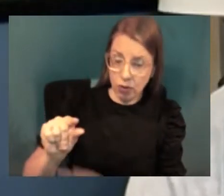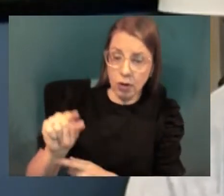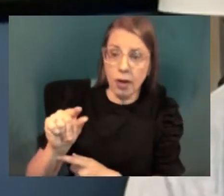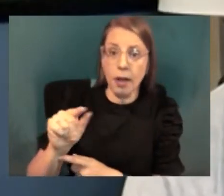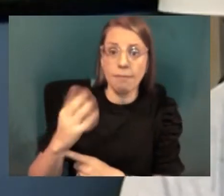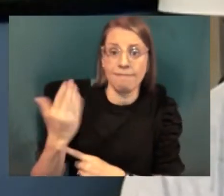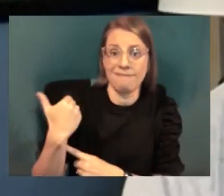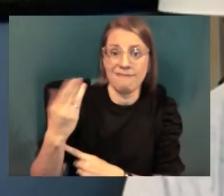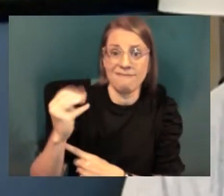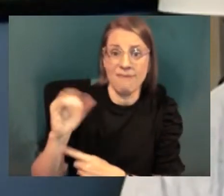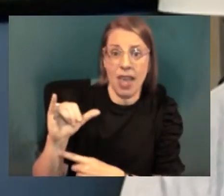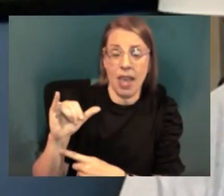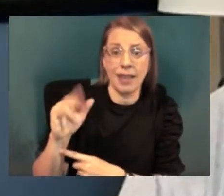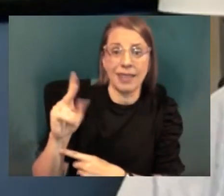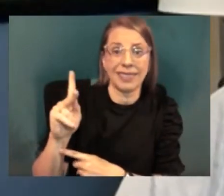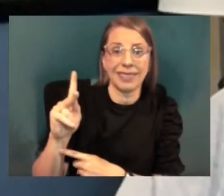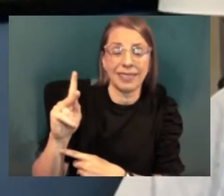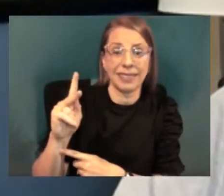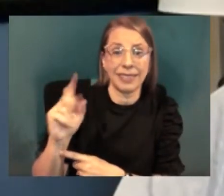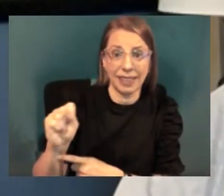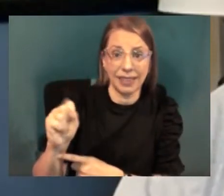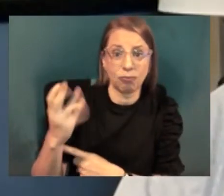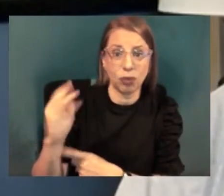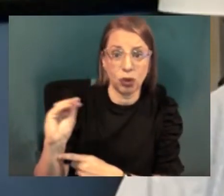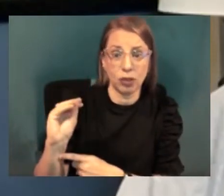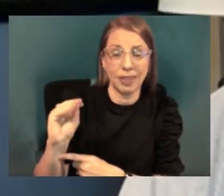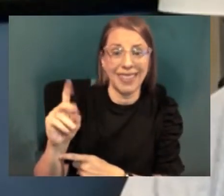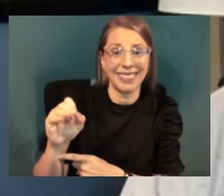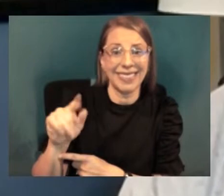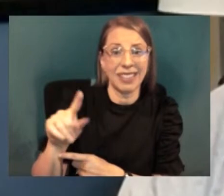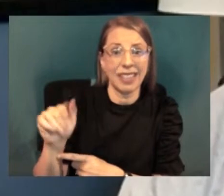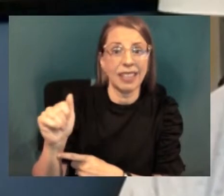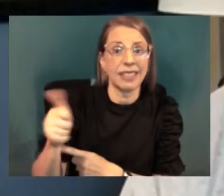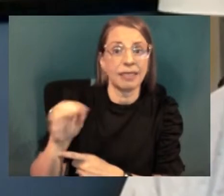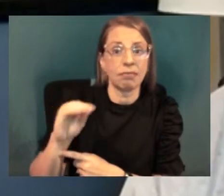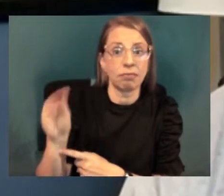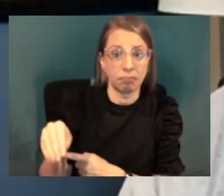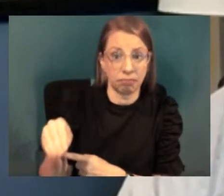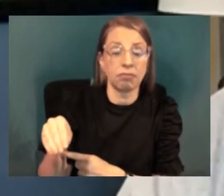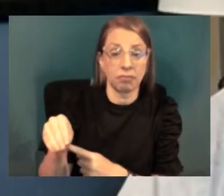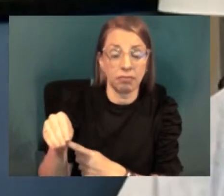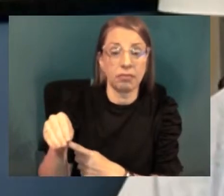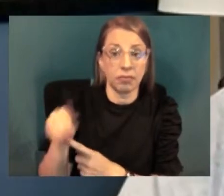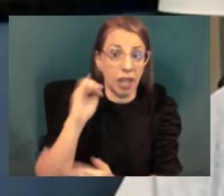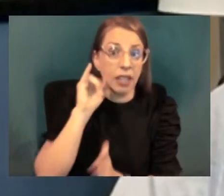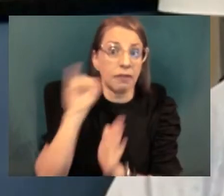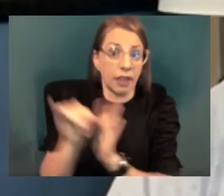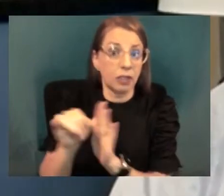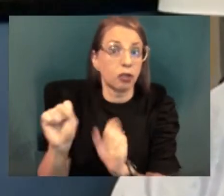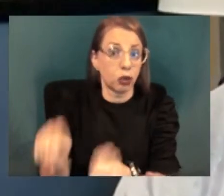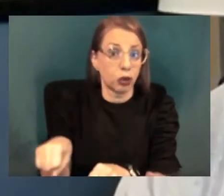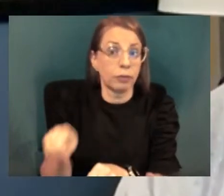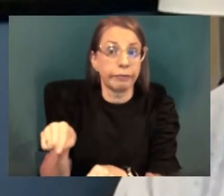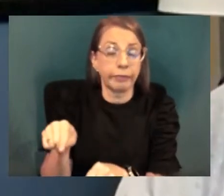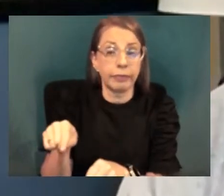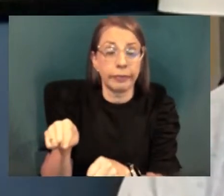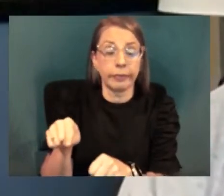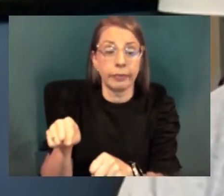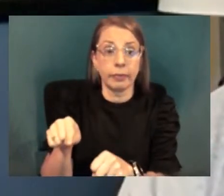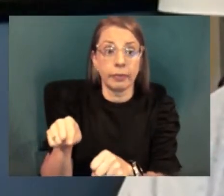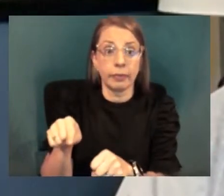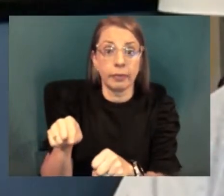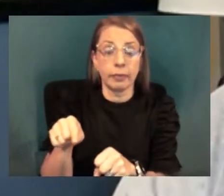and Missouri, the Delta variant was about 10% of the sequences that they were able to identify. But now if we move